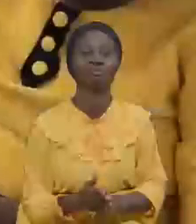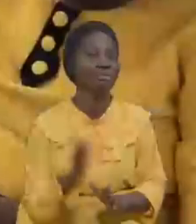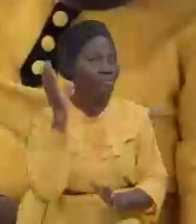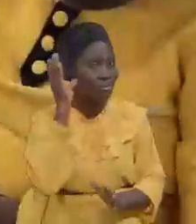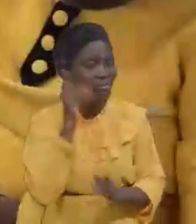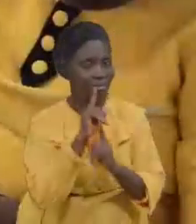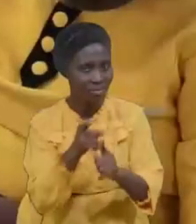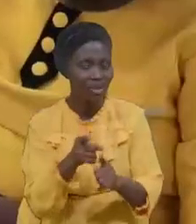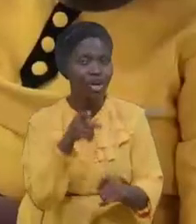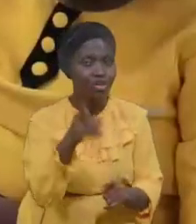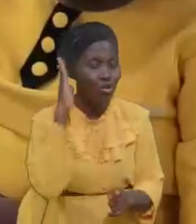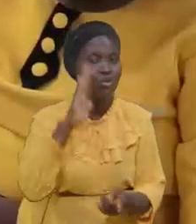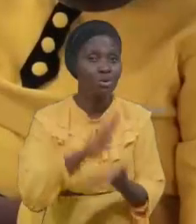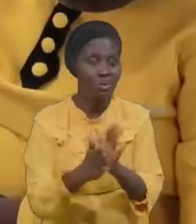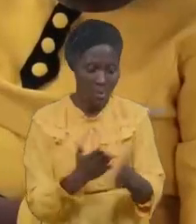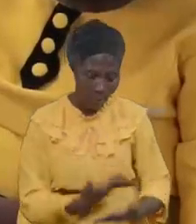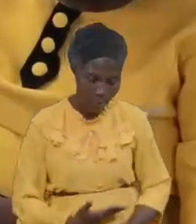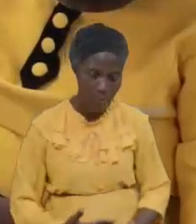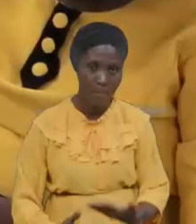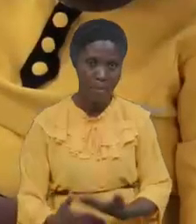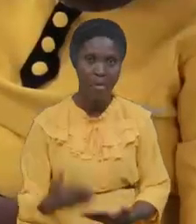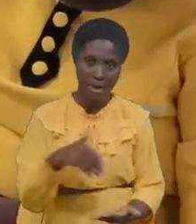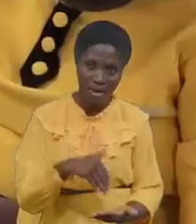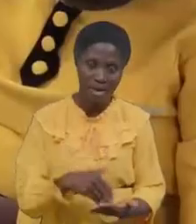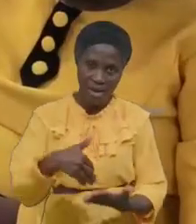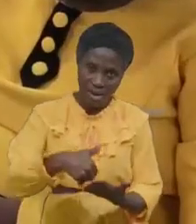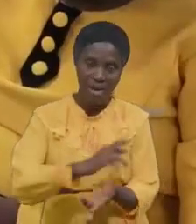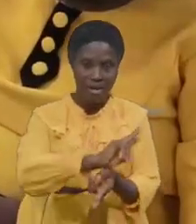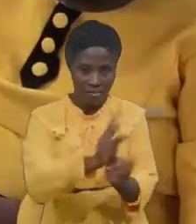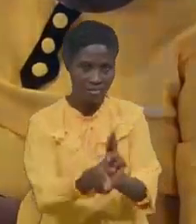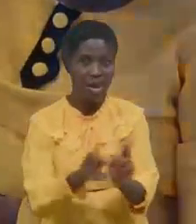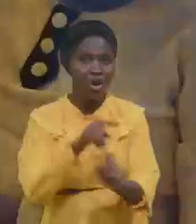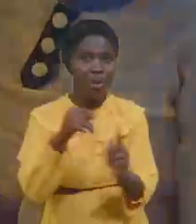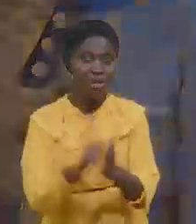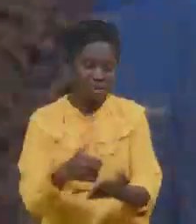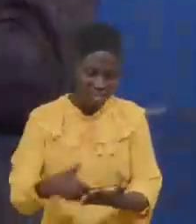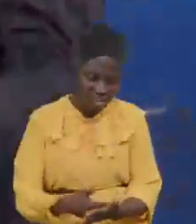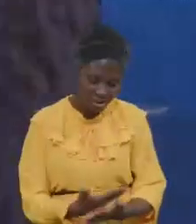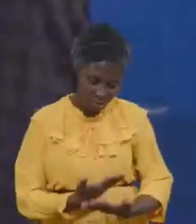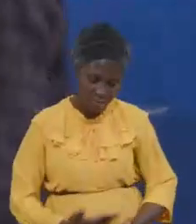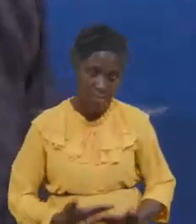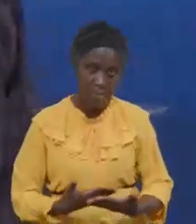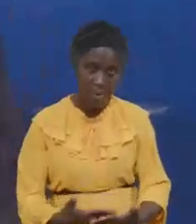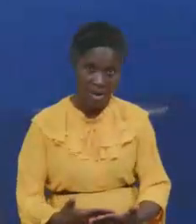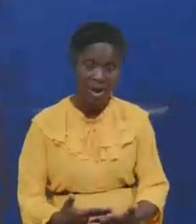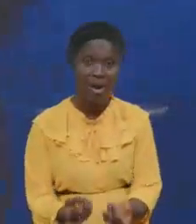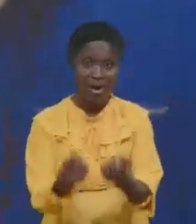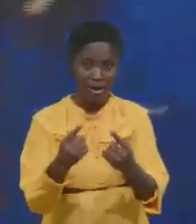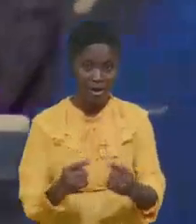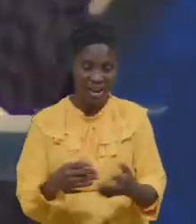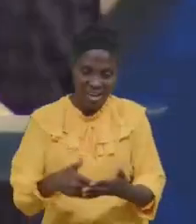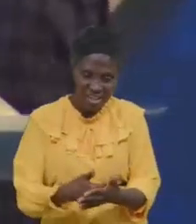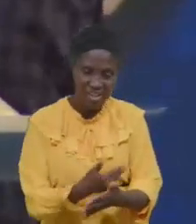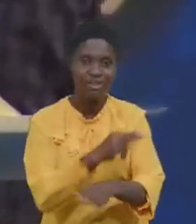you'll be born again. And when that new birth comes, a new nature, a